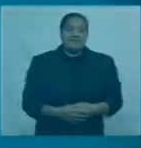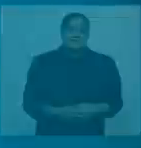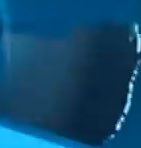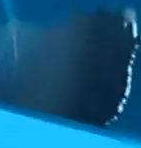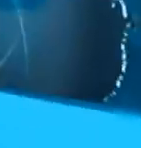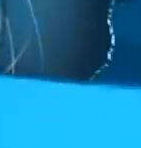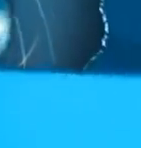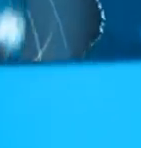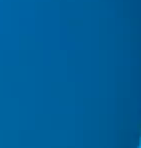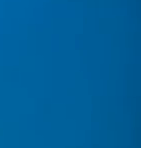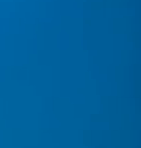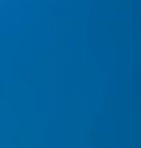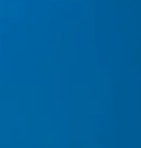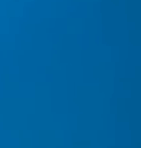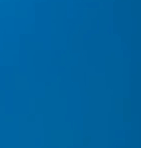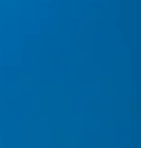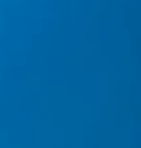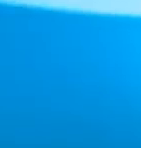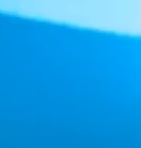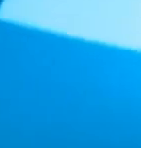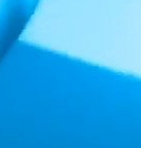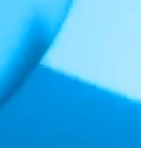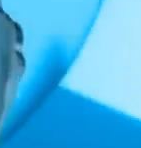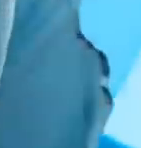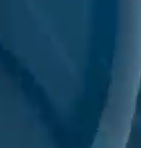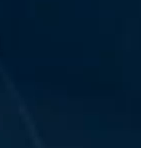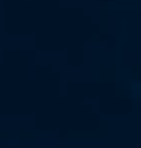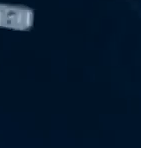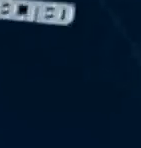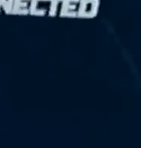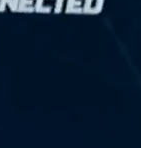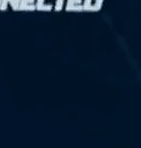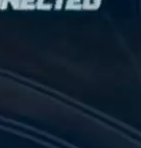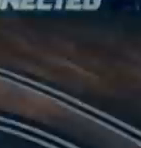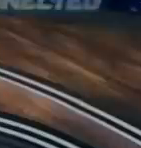From the studios of FBC Suva, Atera Lendua.